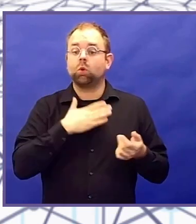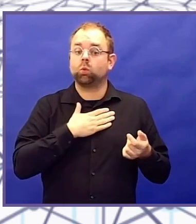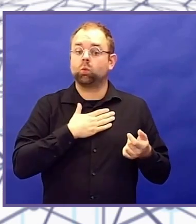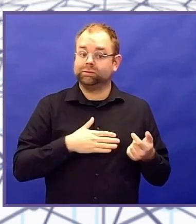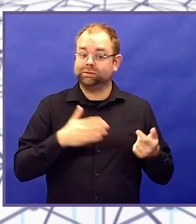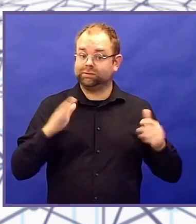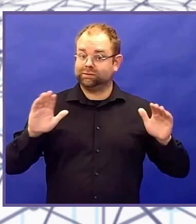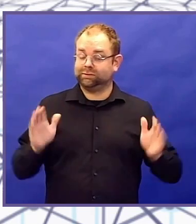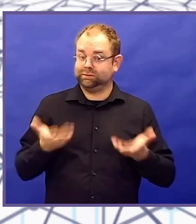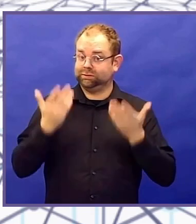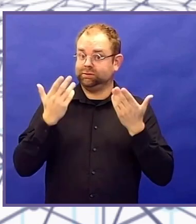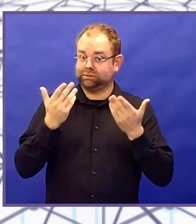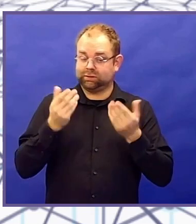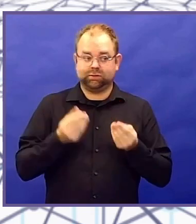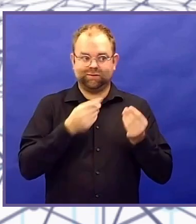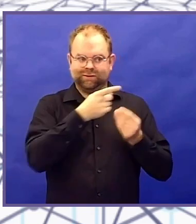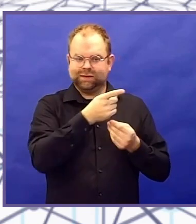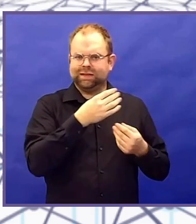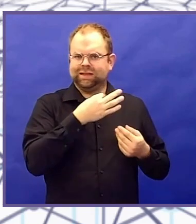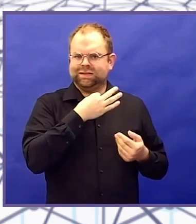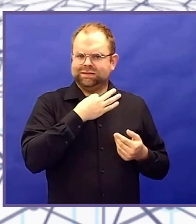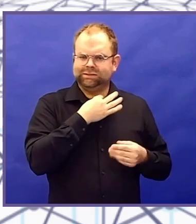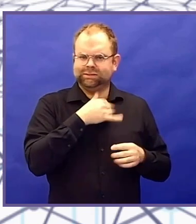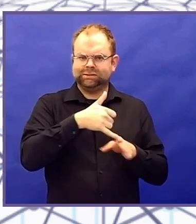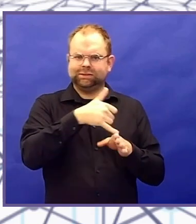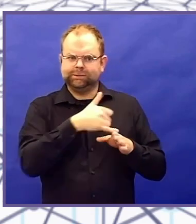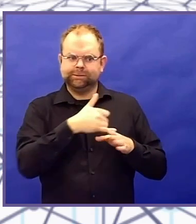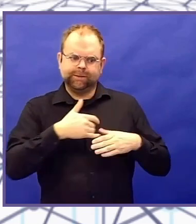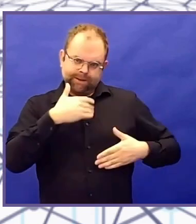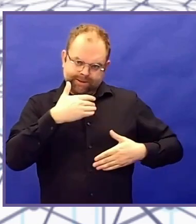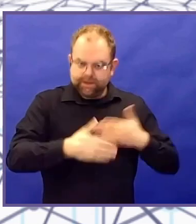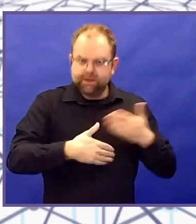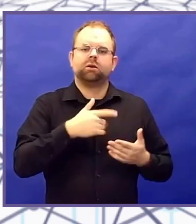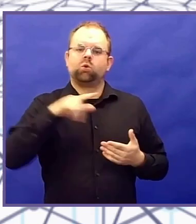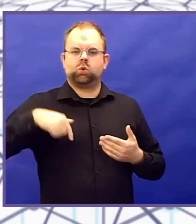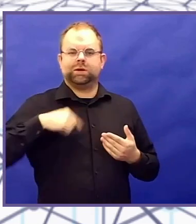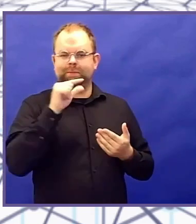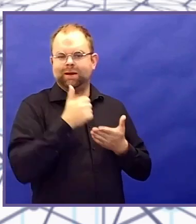and your talents, so that then they will jump at the opportunity of hiring you